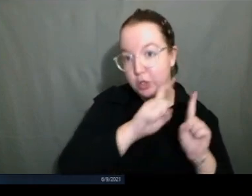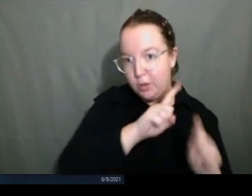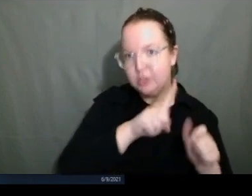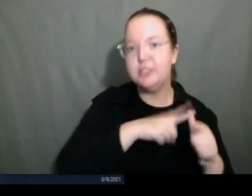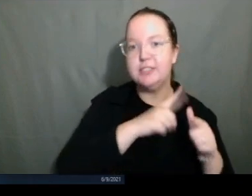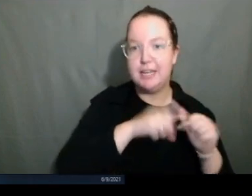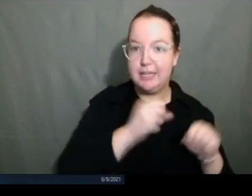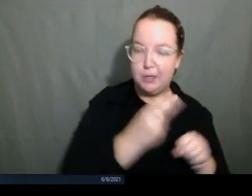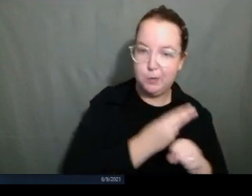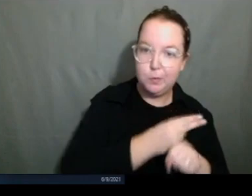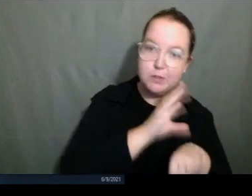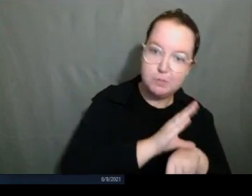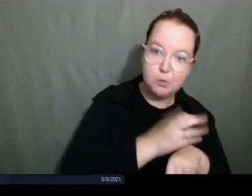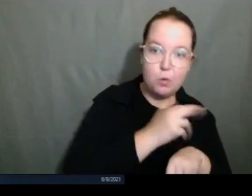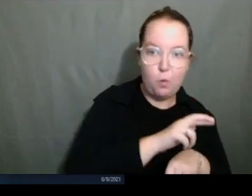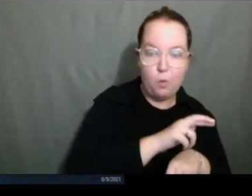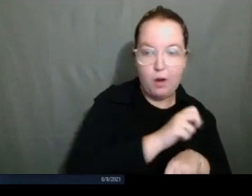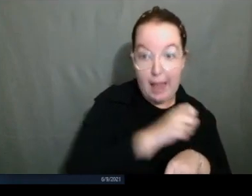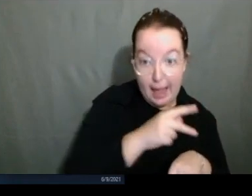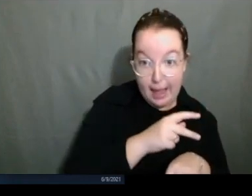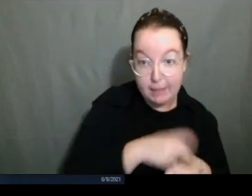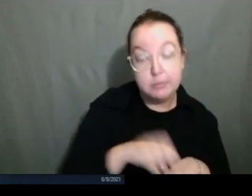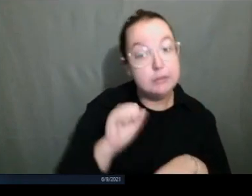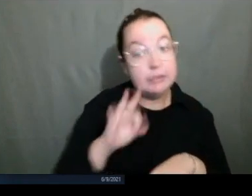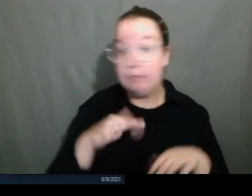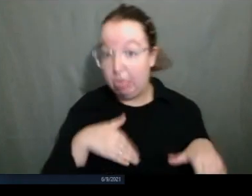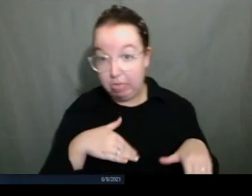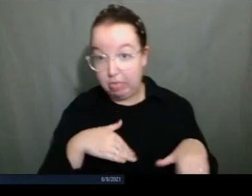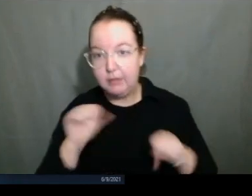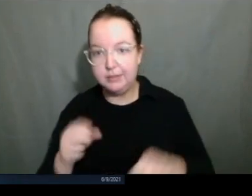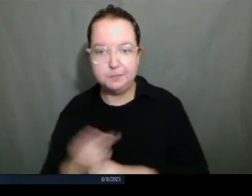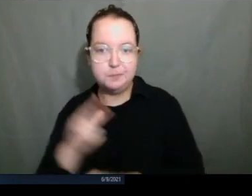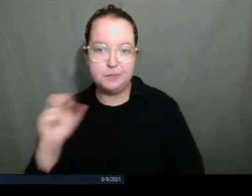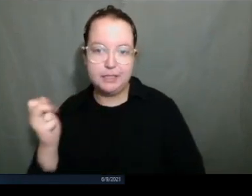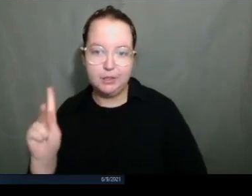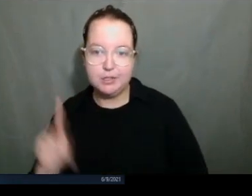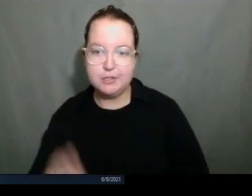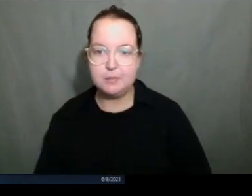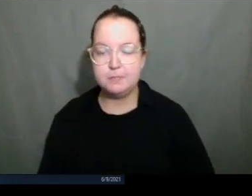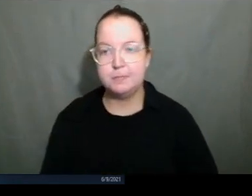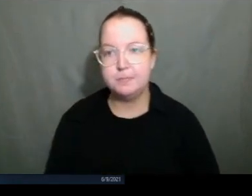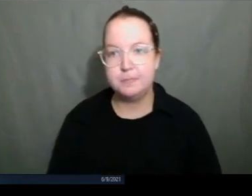that. Okay, got it. Thank you. Yep.